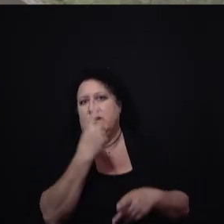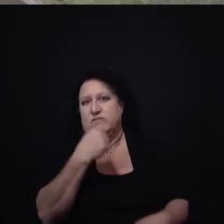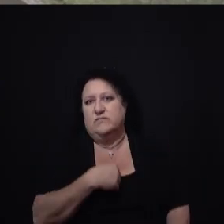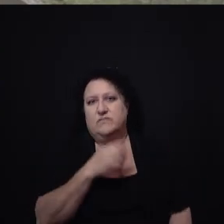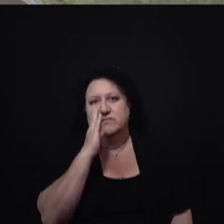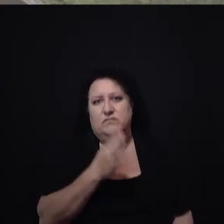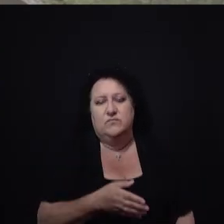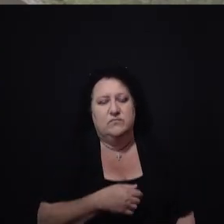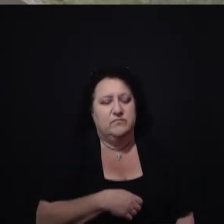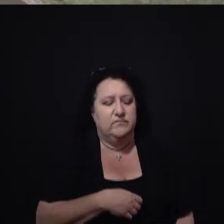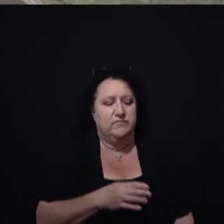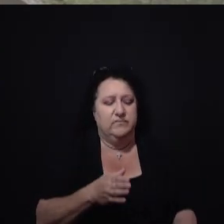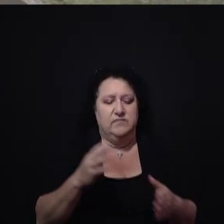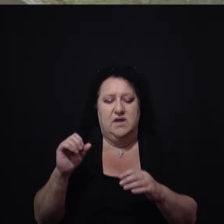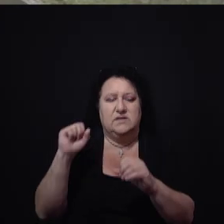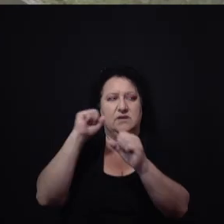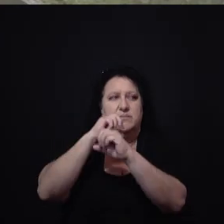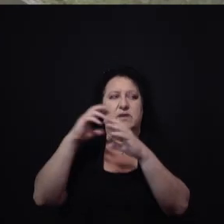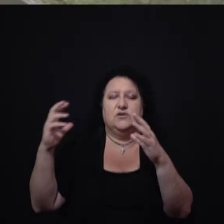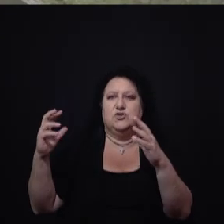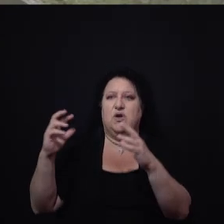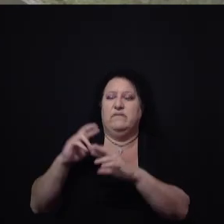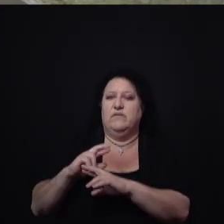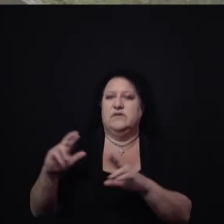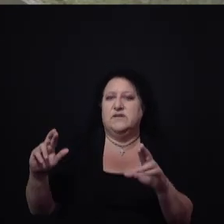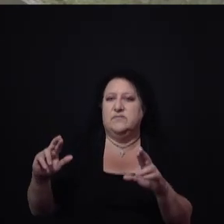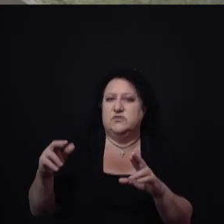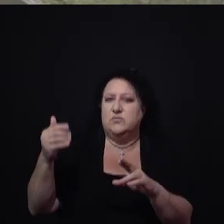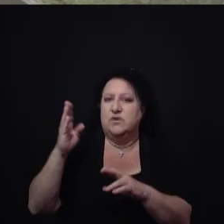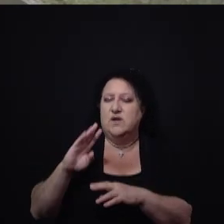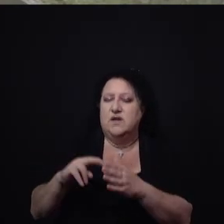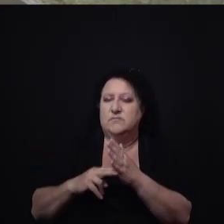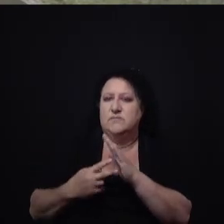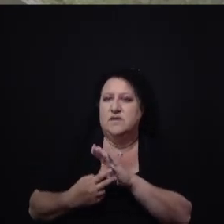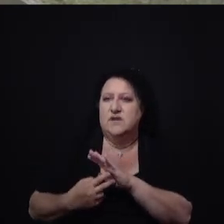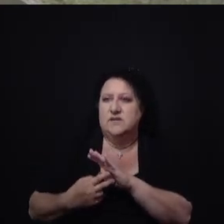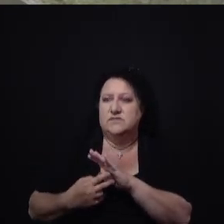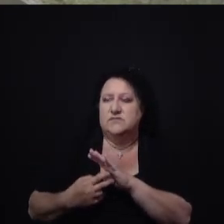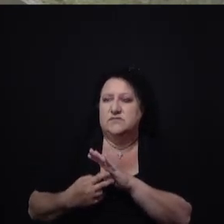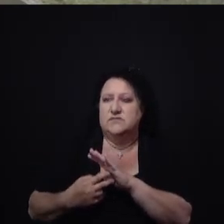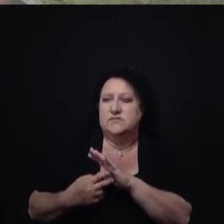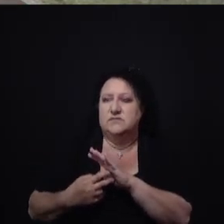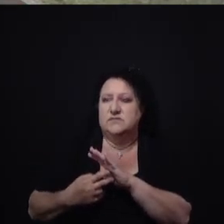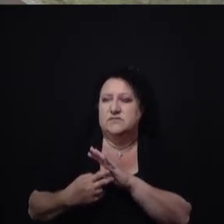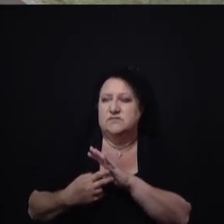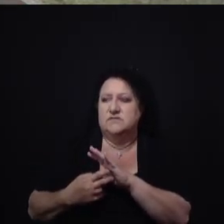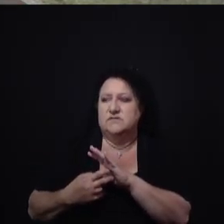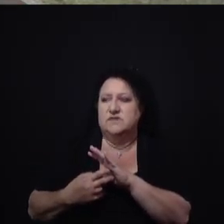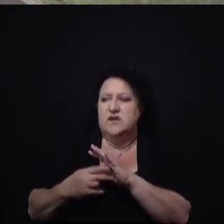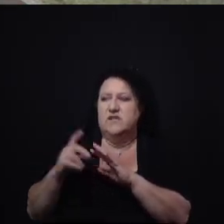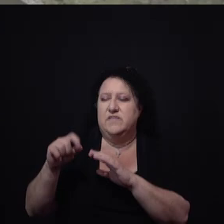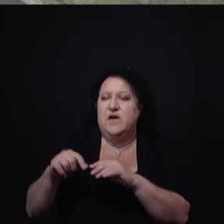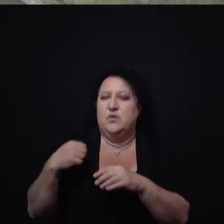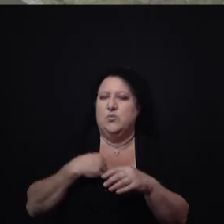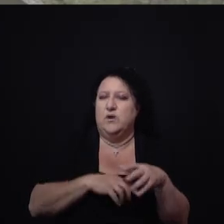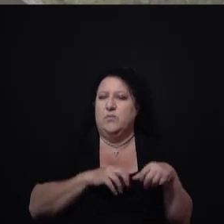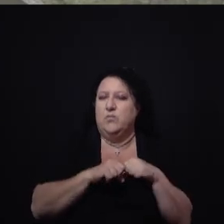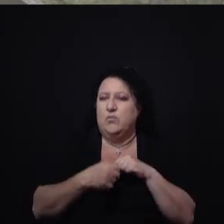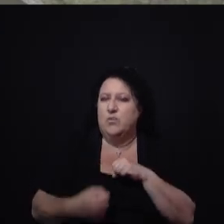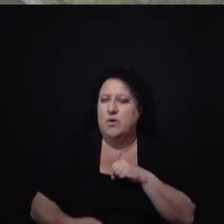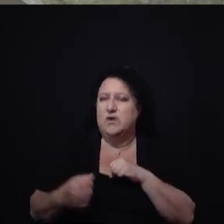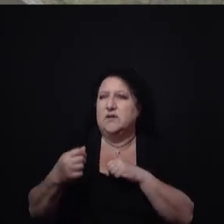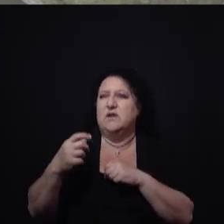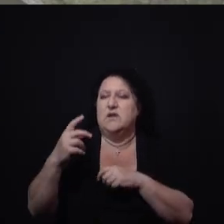God does, where he meets us where we are in our brokenness, meets us where we are thinking that we've been forgotten, thinking that we've been left